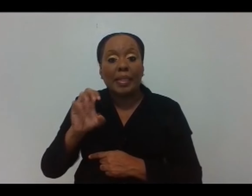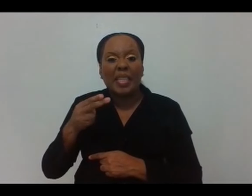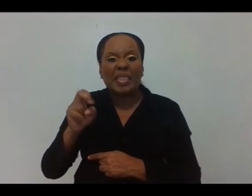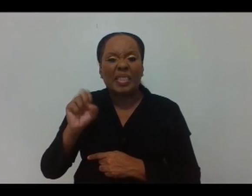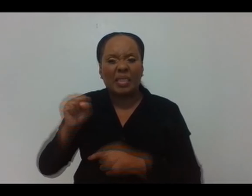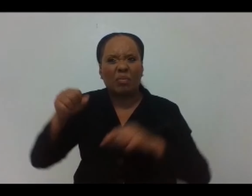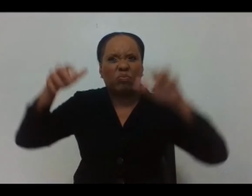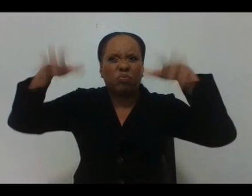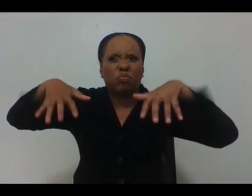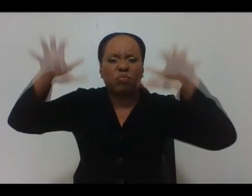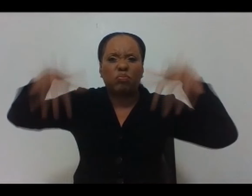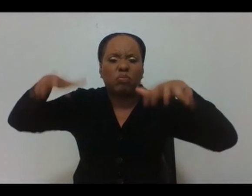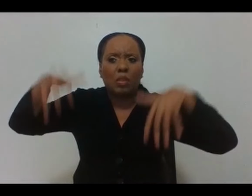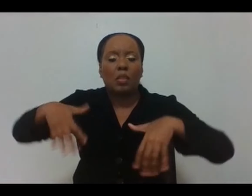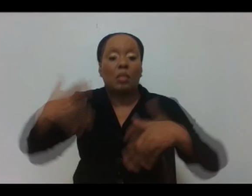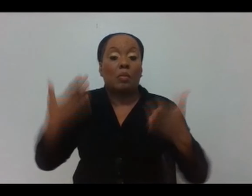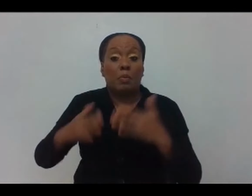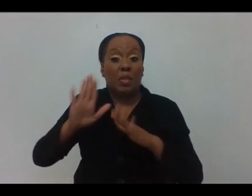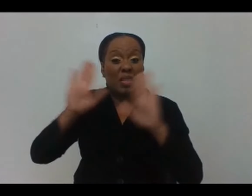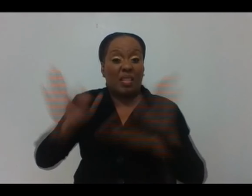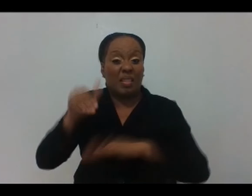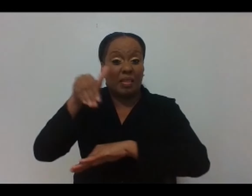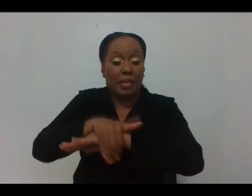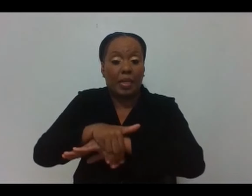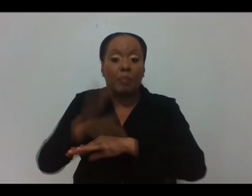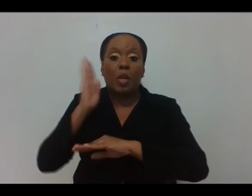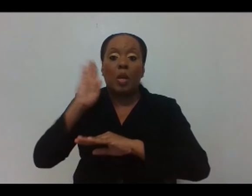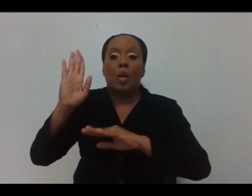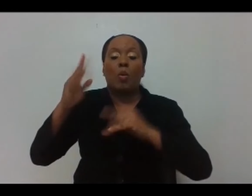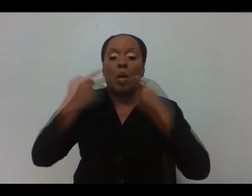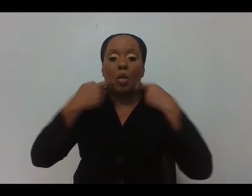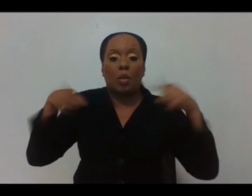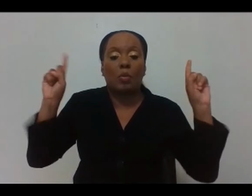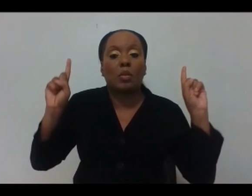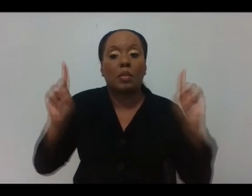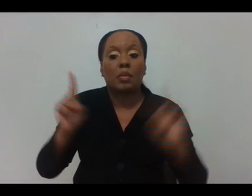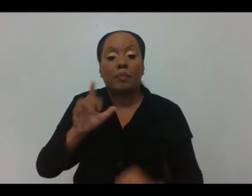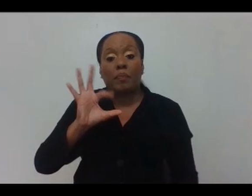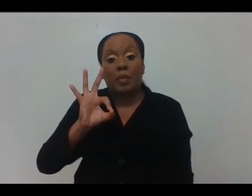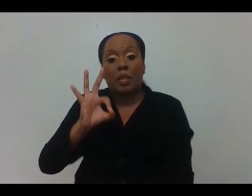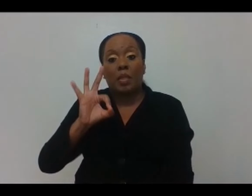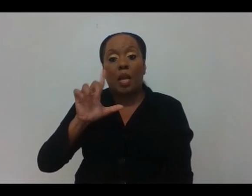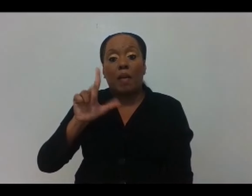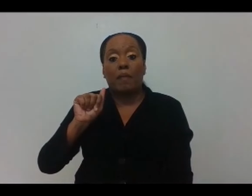up during Sunday night for the passage of Tropical Storm Beryl.